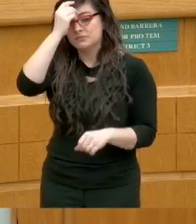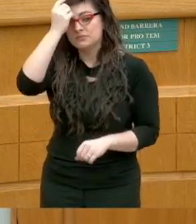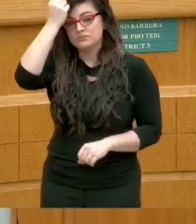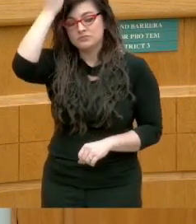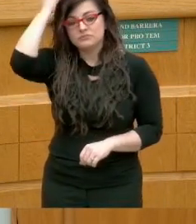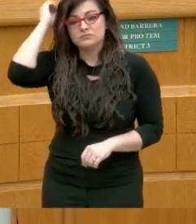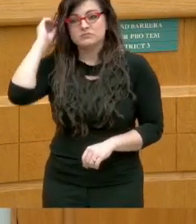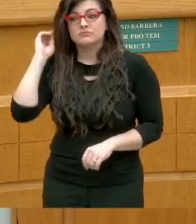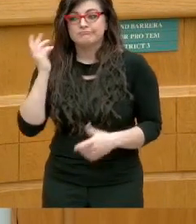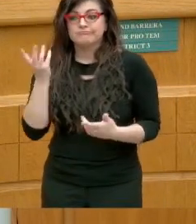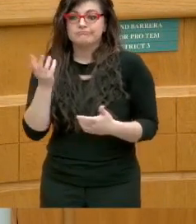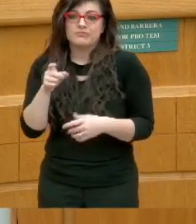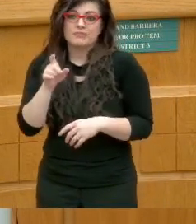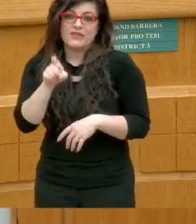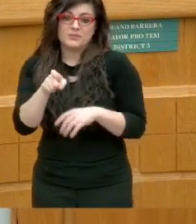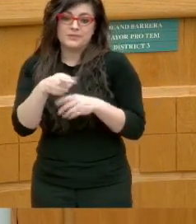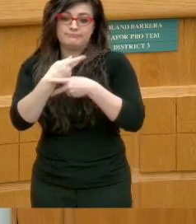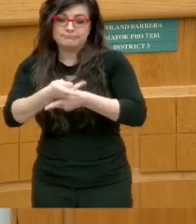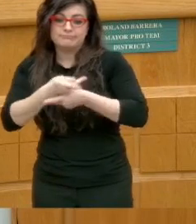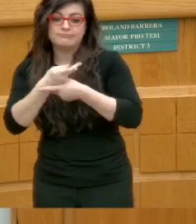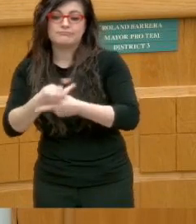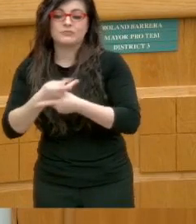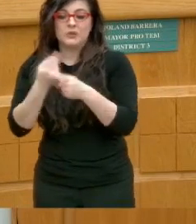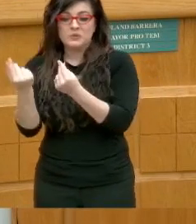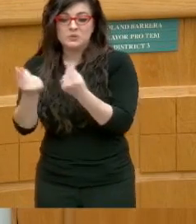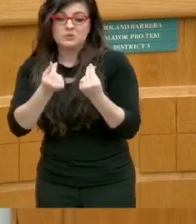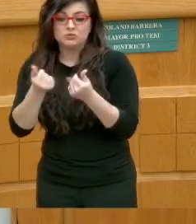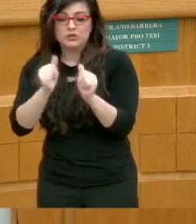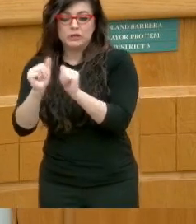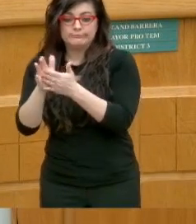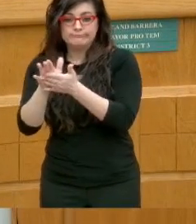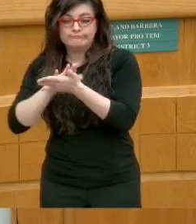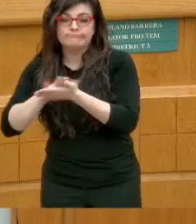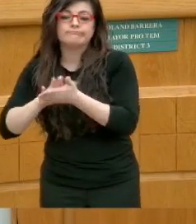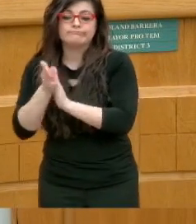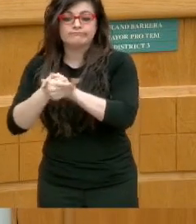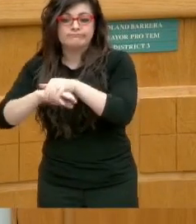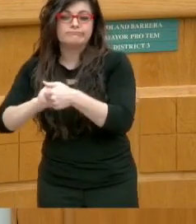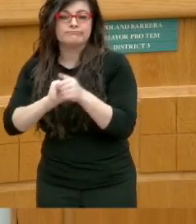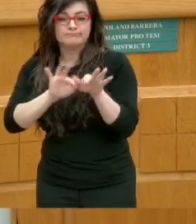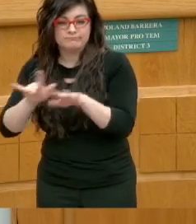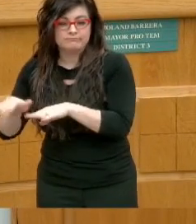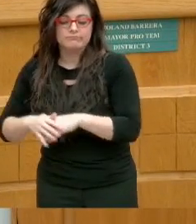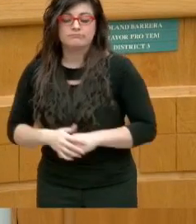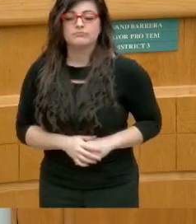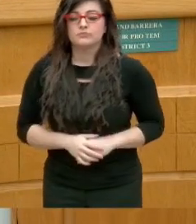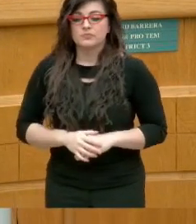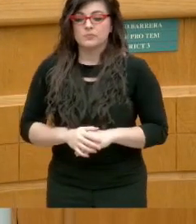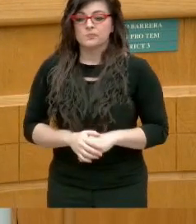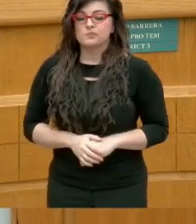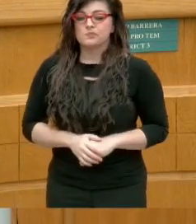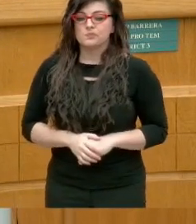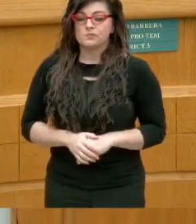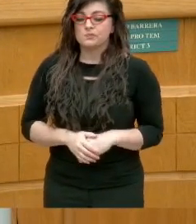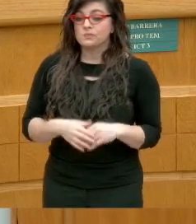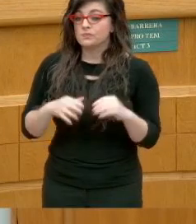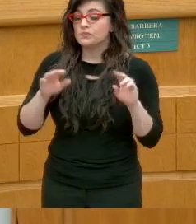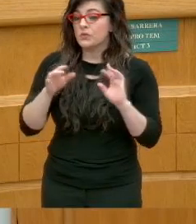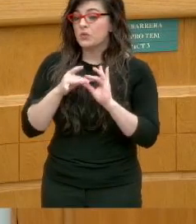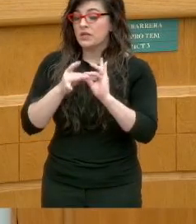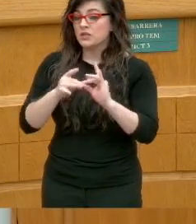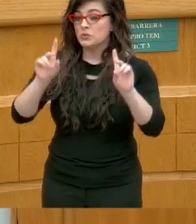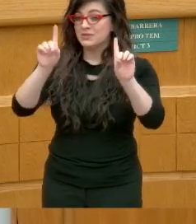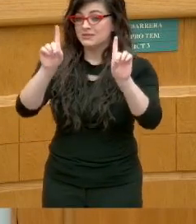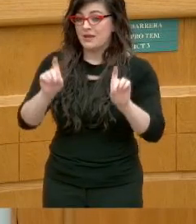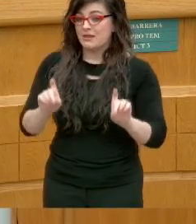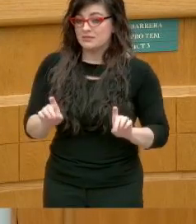don't watch some of their activities and follow good hygiene. Let's talk about testing. So testing in our area